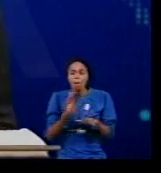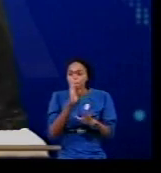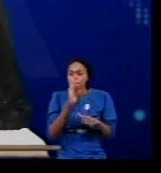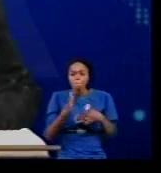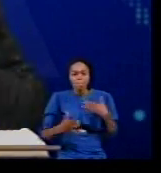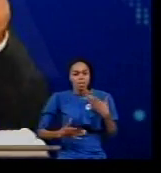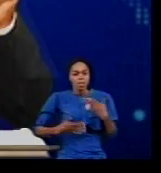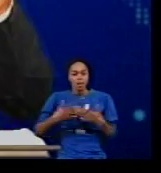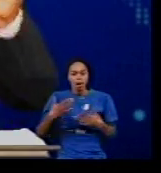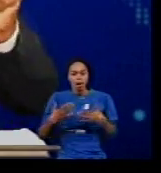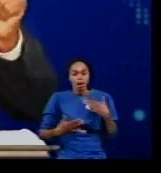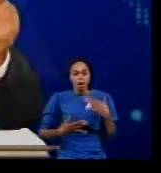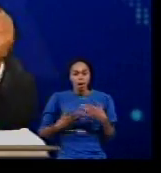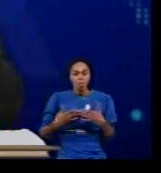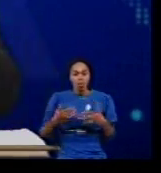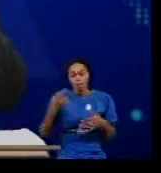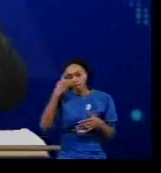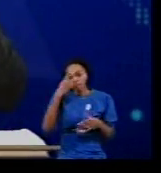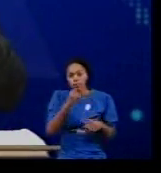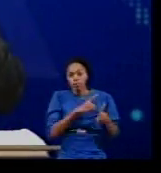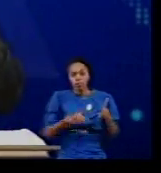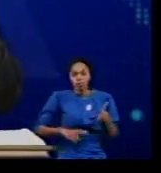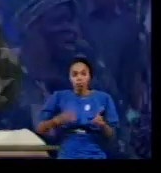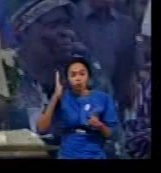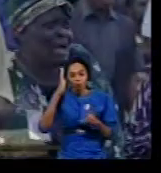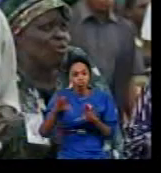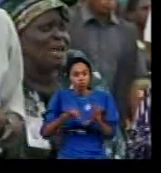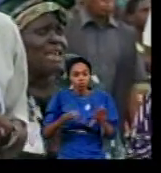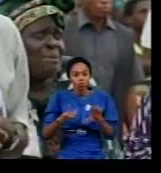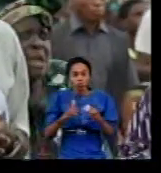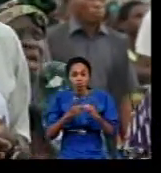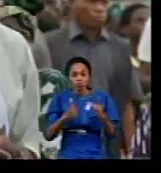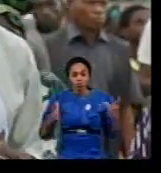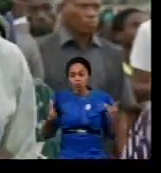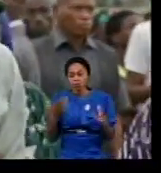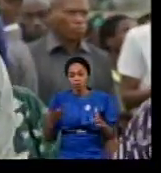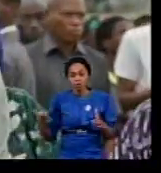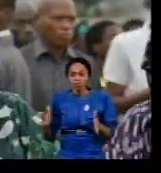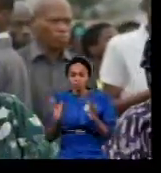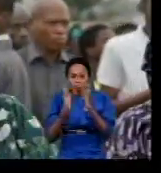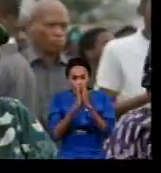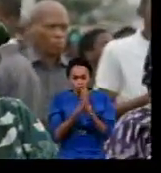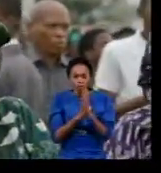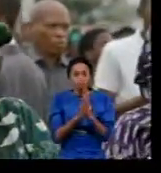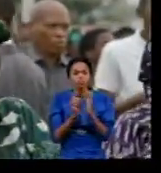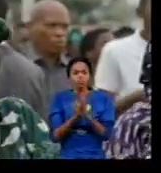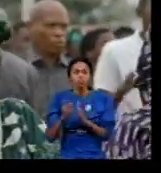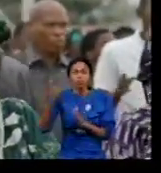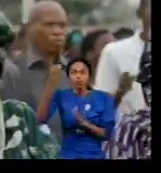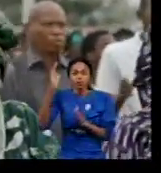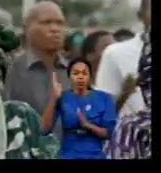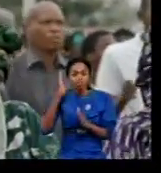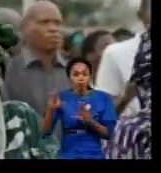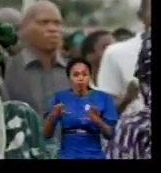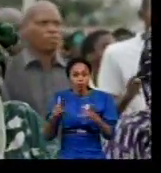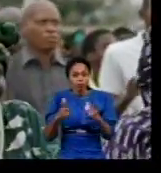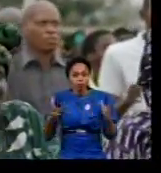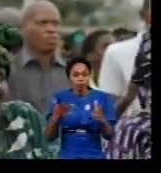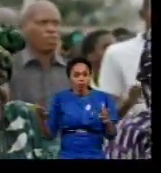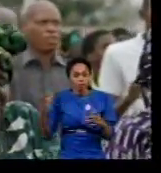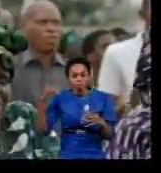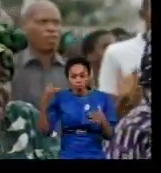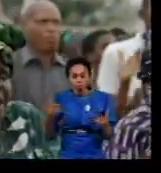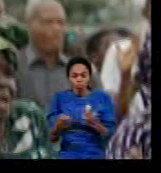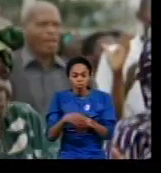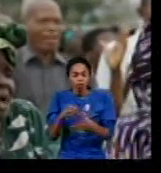and holiness. Number three, he calls us to his own service. He wants us to serve him. Every time he calls